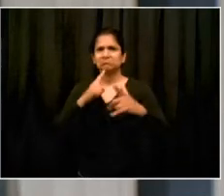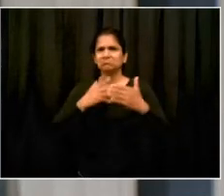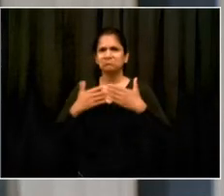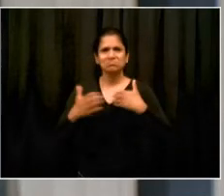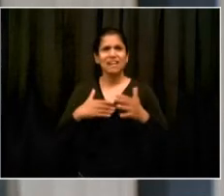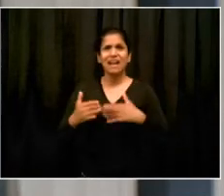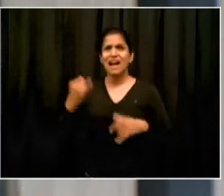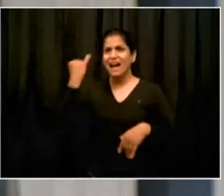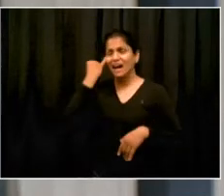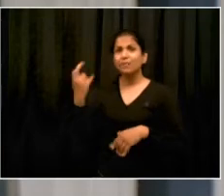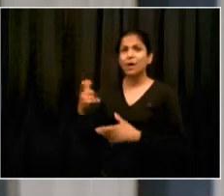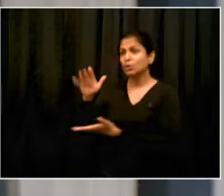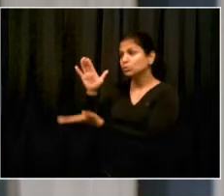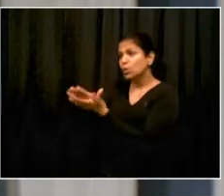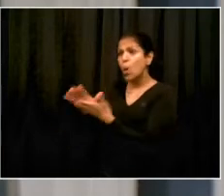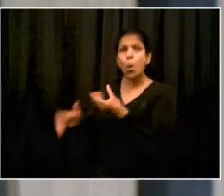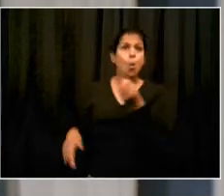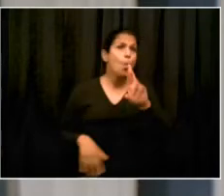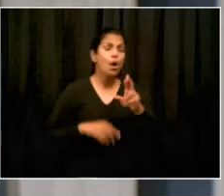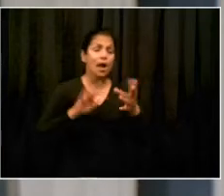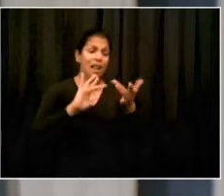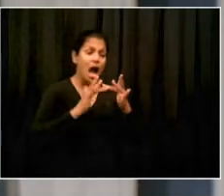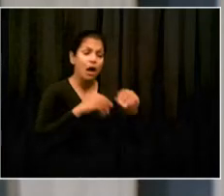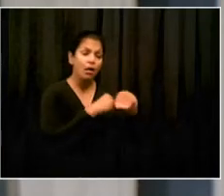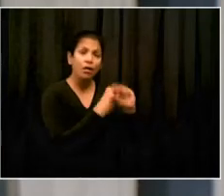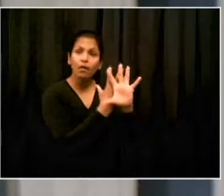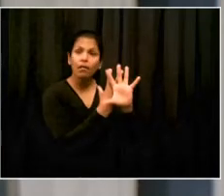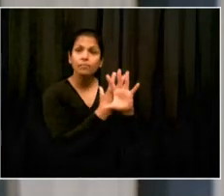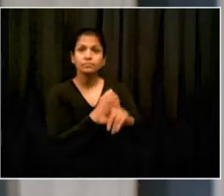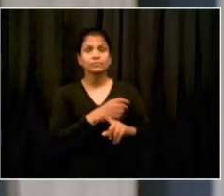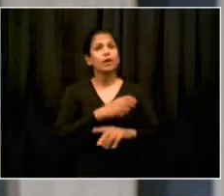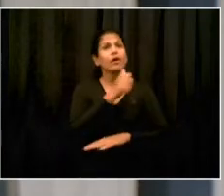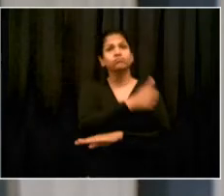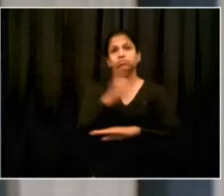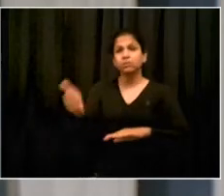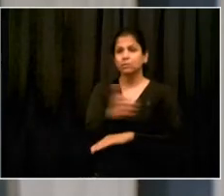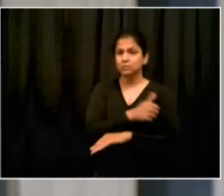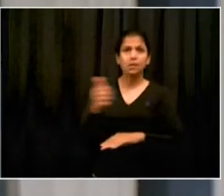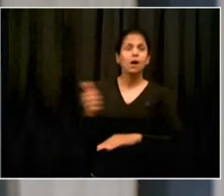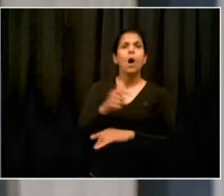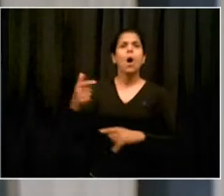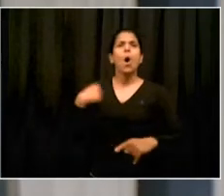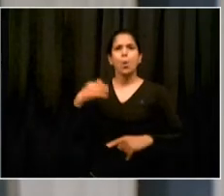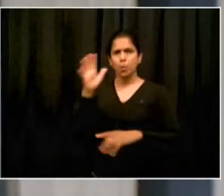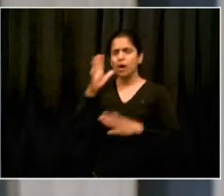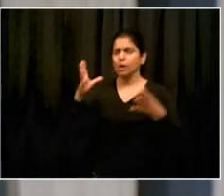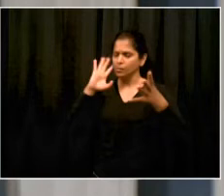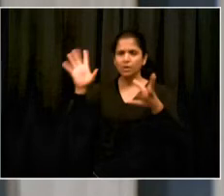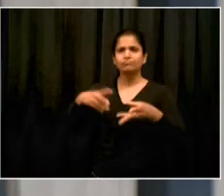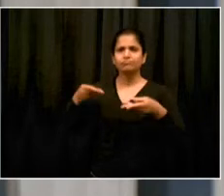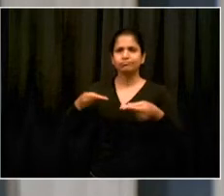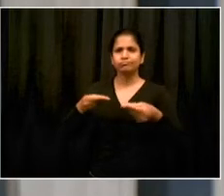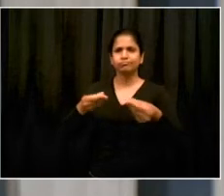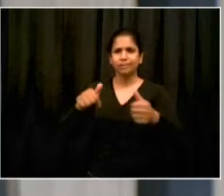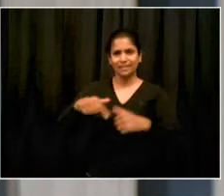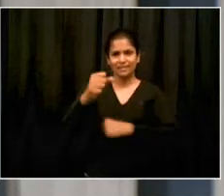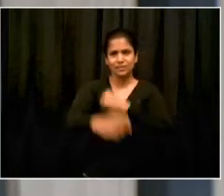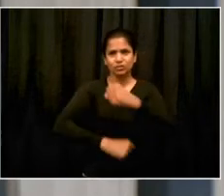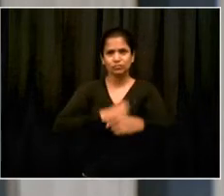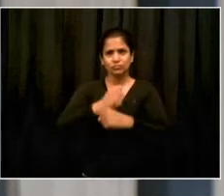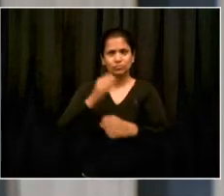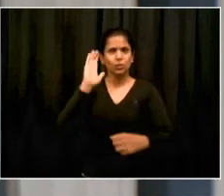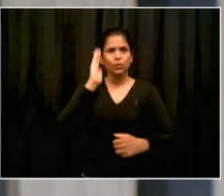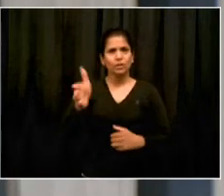this 2020 school year in-person learning together, a historic moment that we'll look back on for years to come.